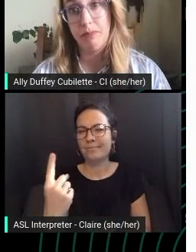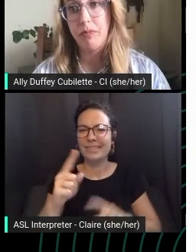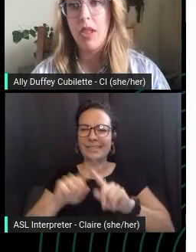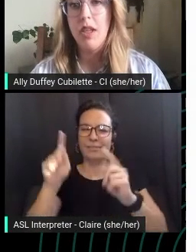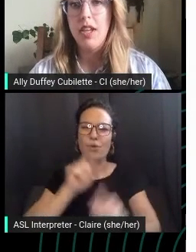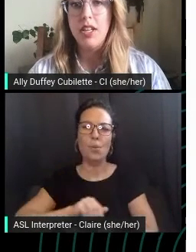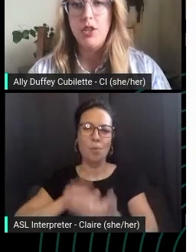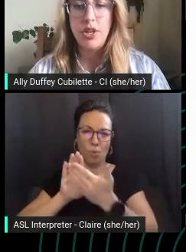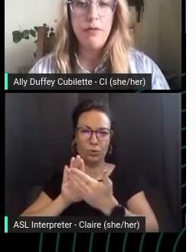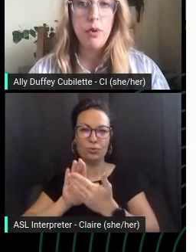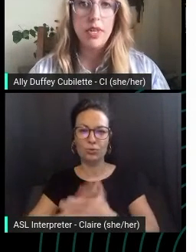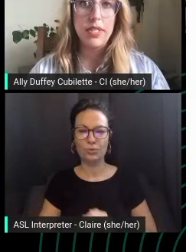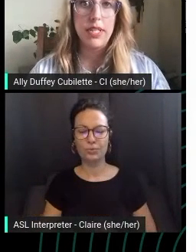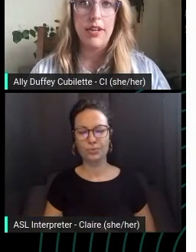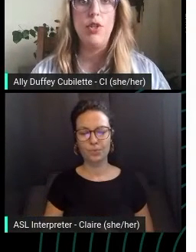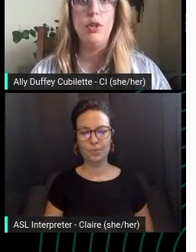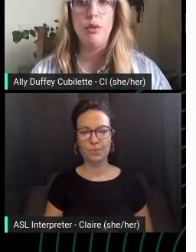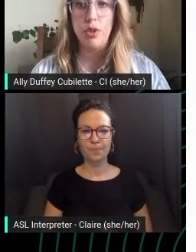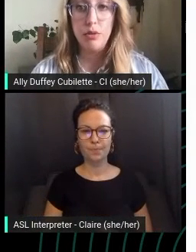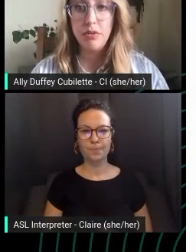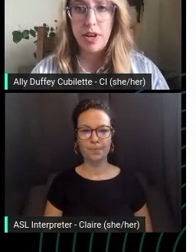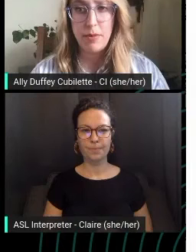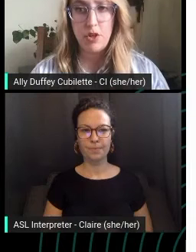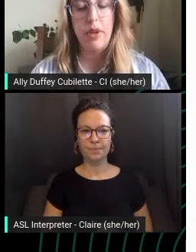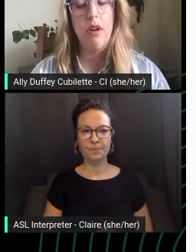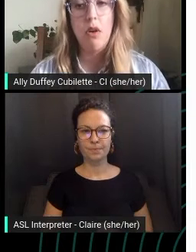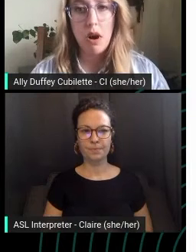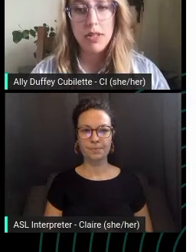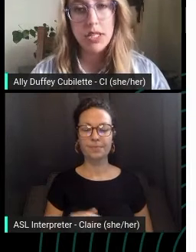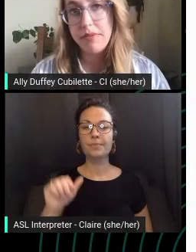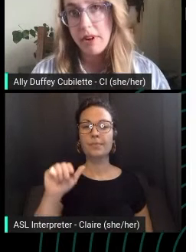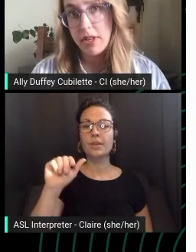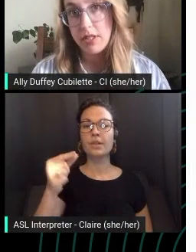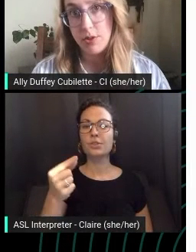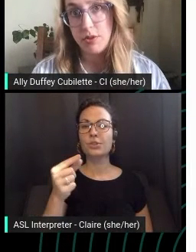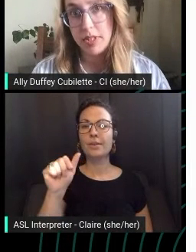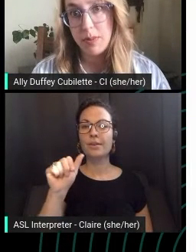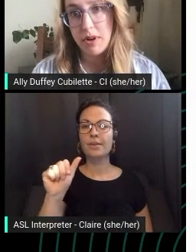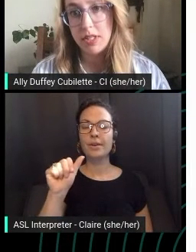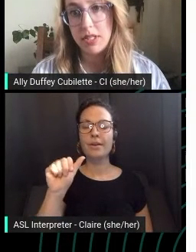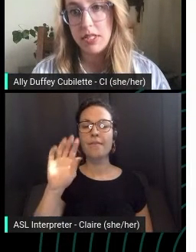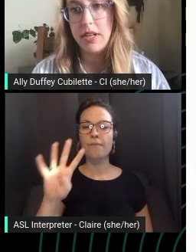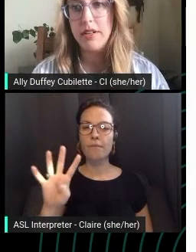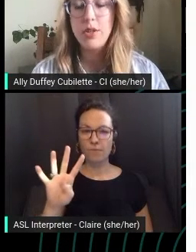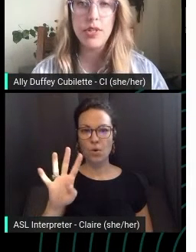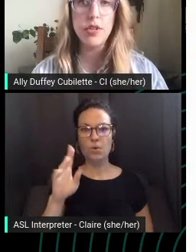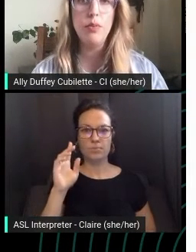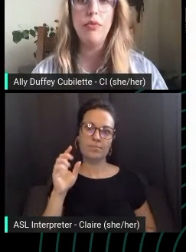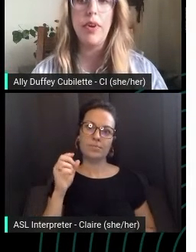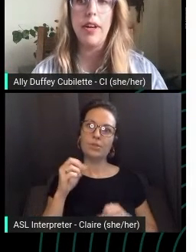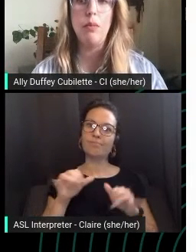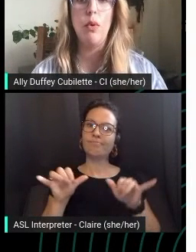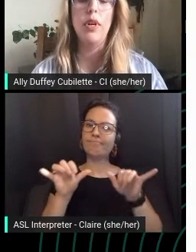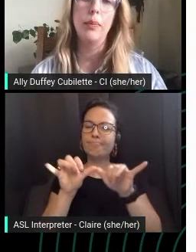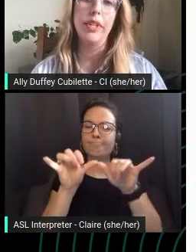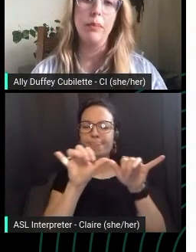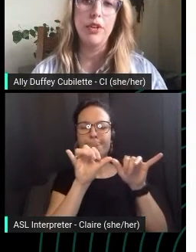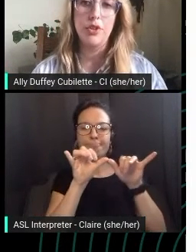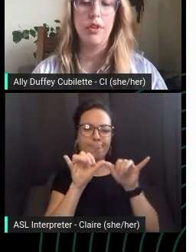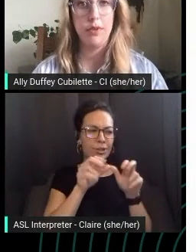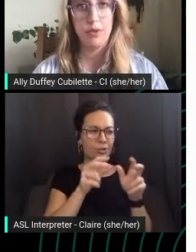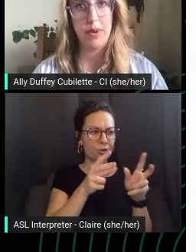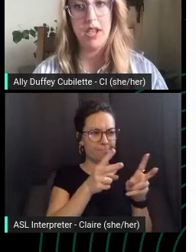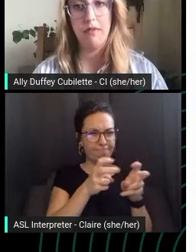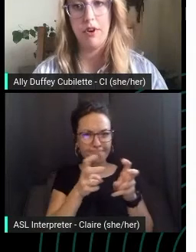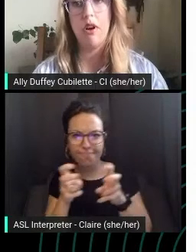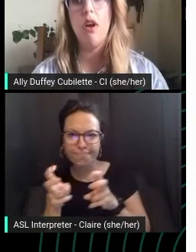solution. GA4 is designed to unify measurement across these various digital experiences, and in doing so, provide a more complete